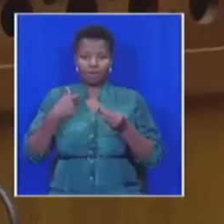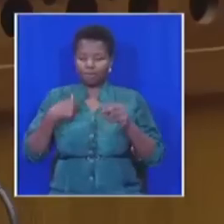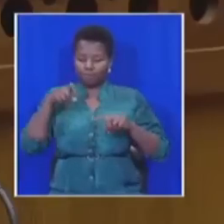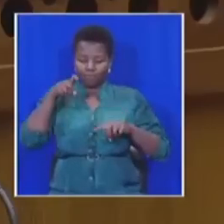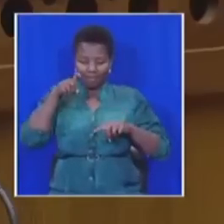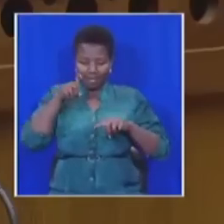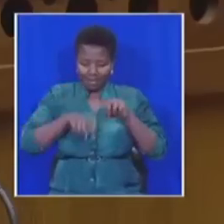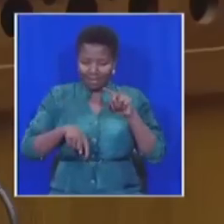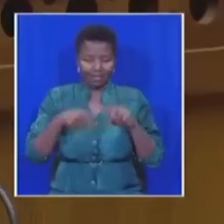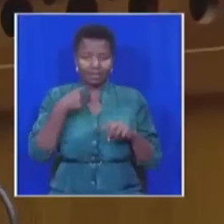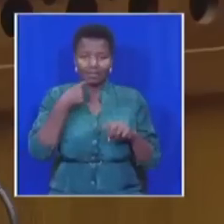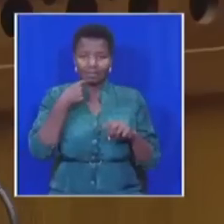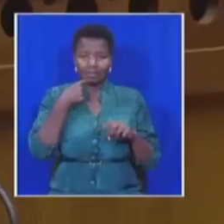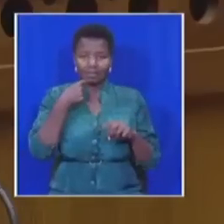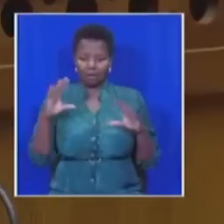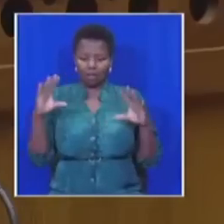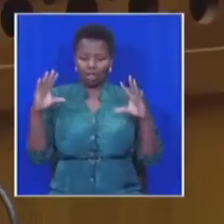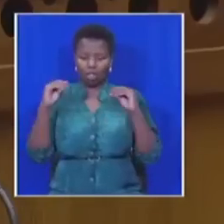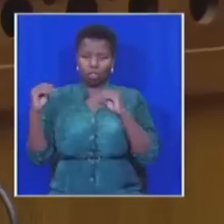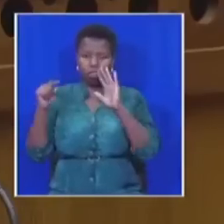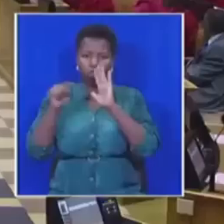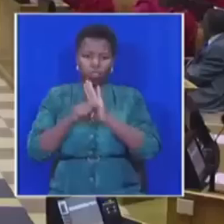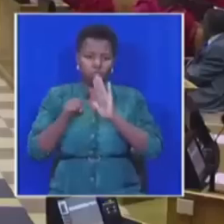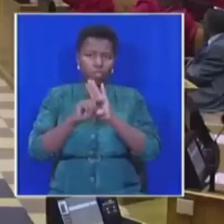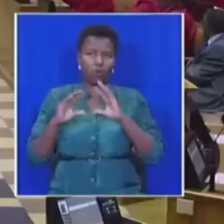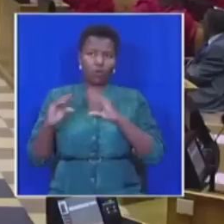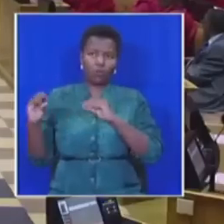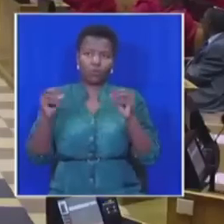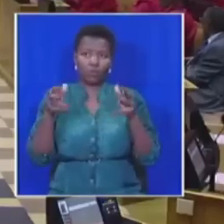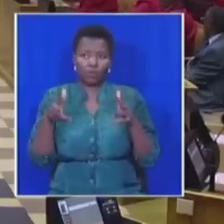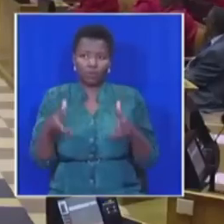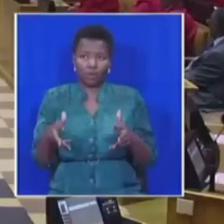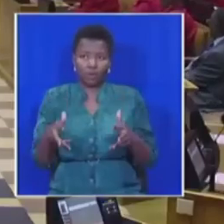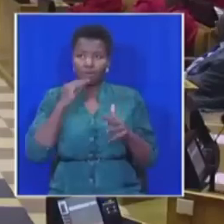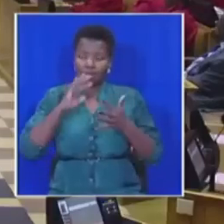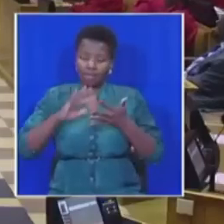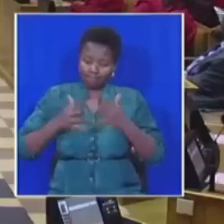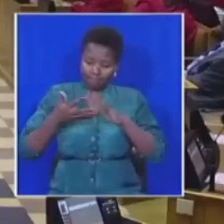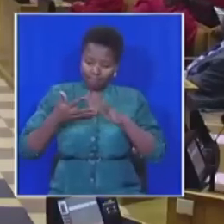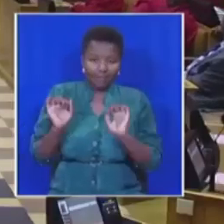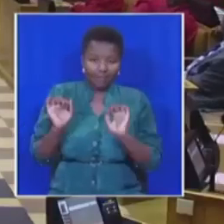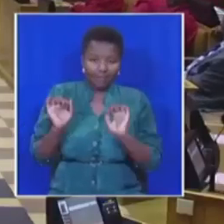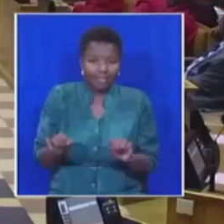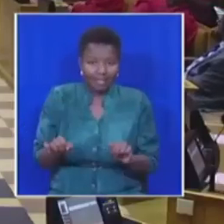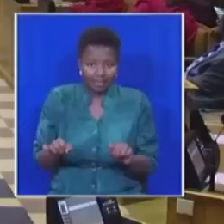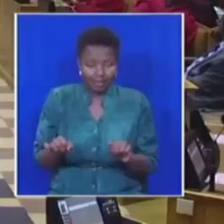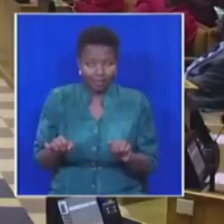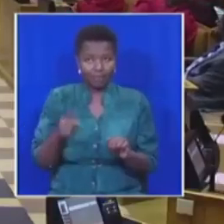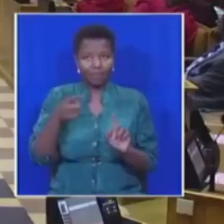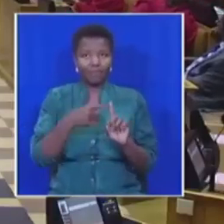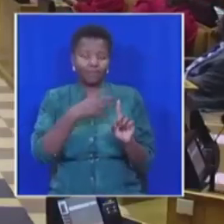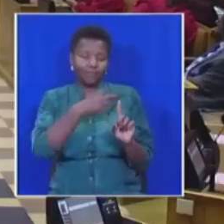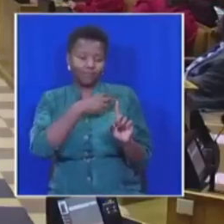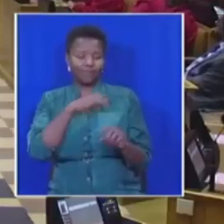of petty political bickering among their puppets to jeopardize a moment. Minister of Instagram, we are calling a point